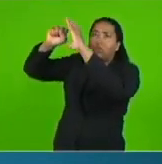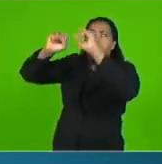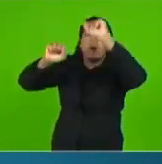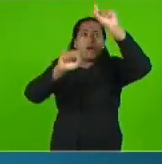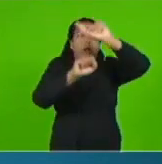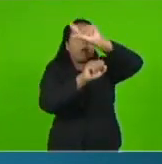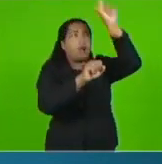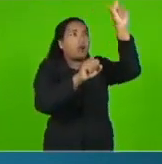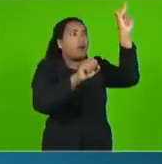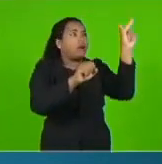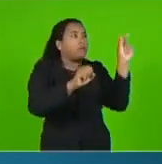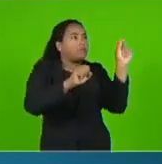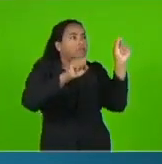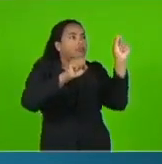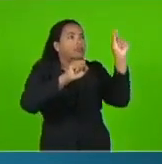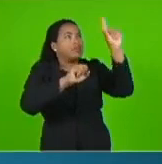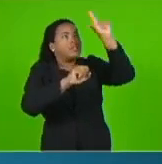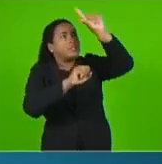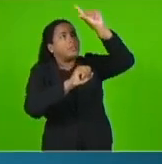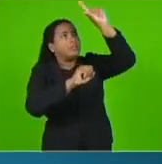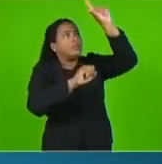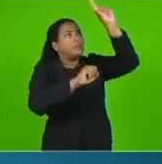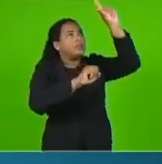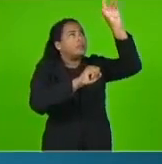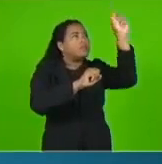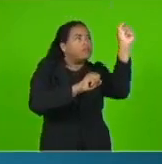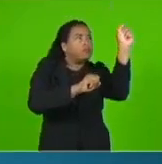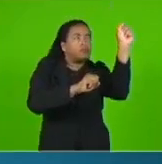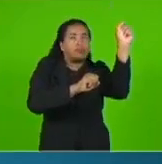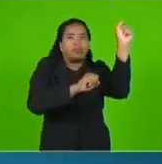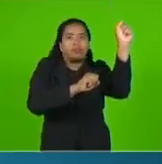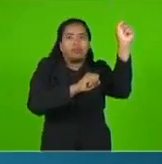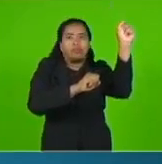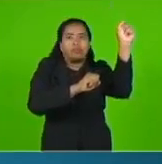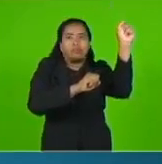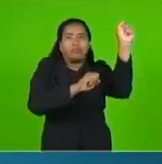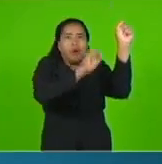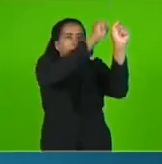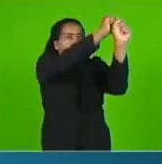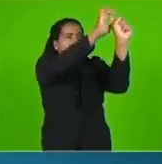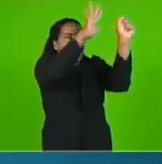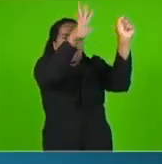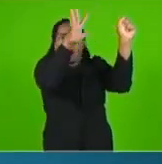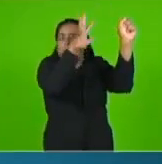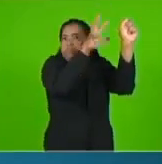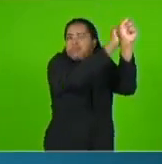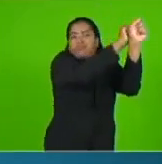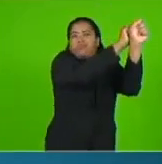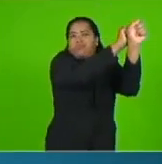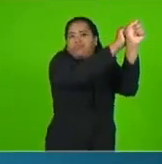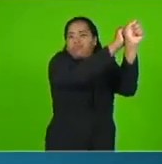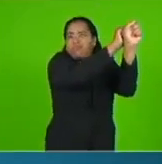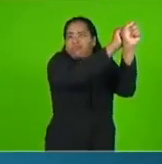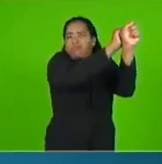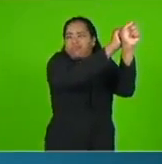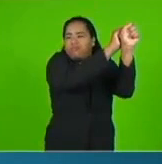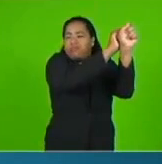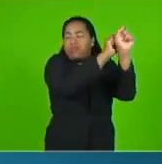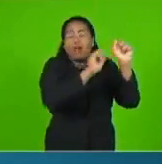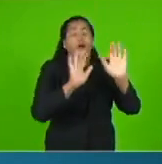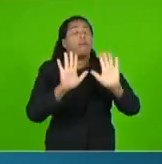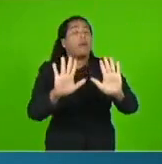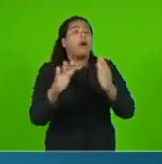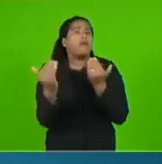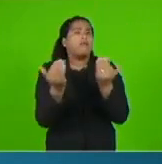part of the moon, and a third of the stars. So this is the prophecy that is in the trumpet. So now let's go and